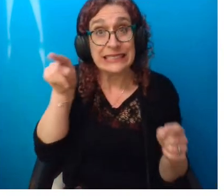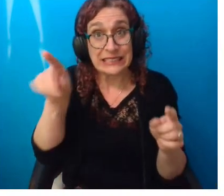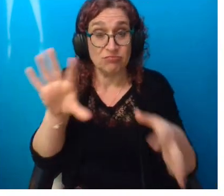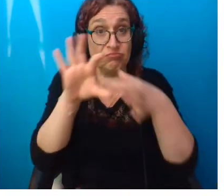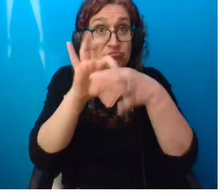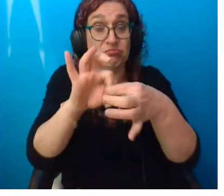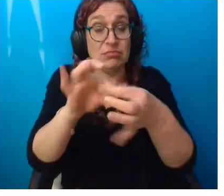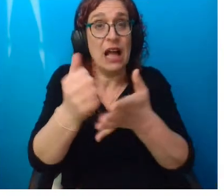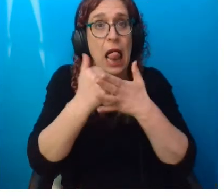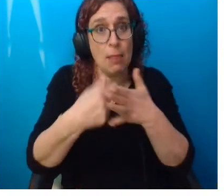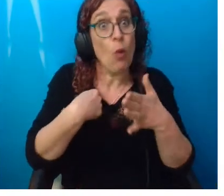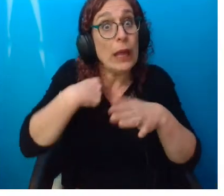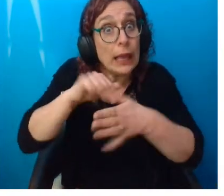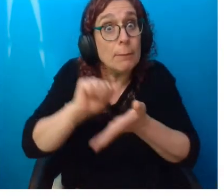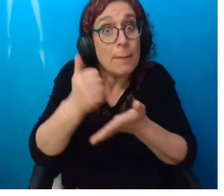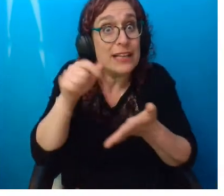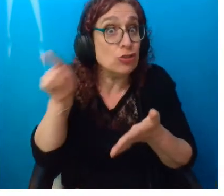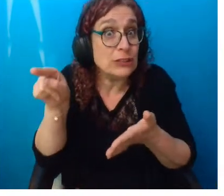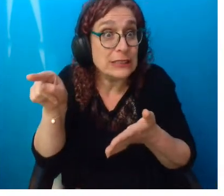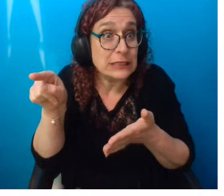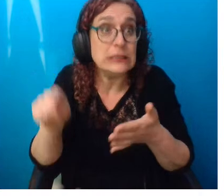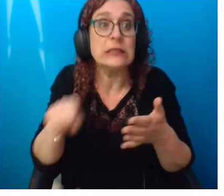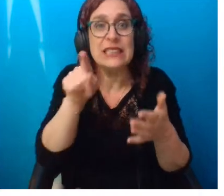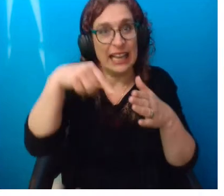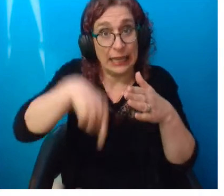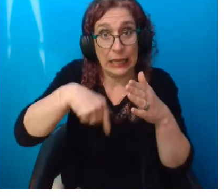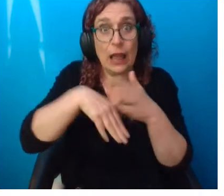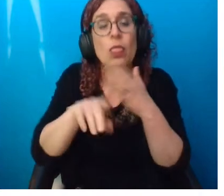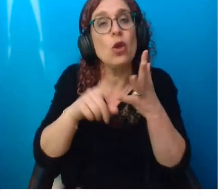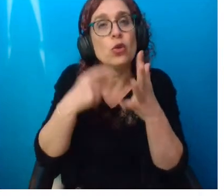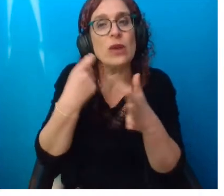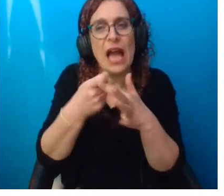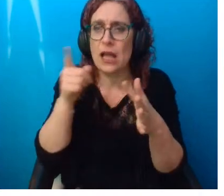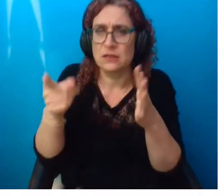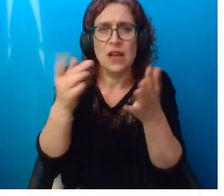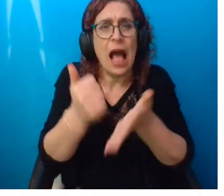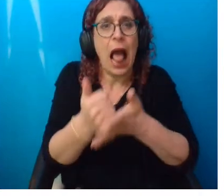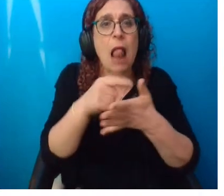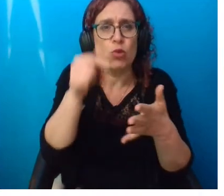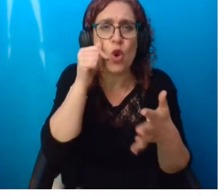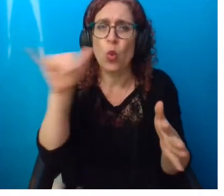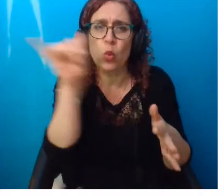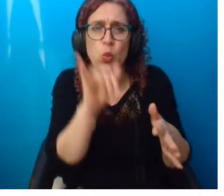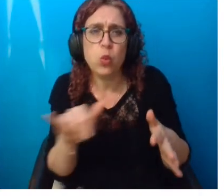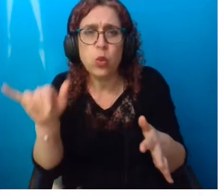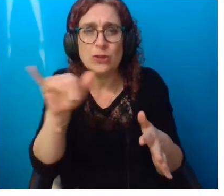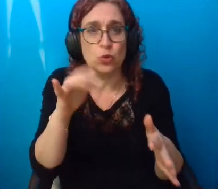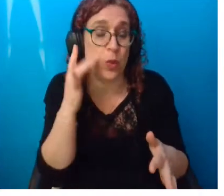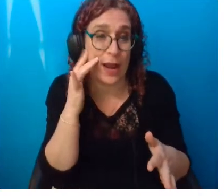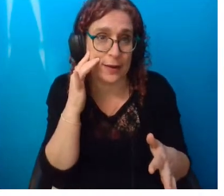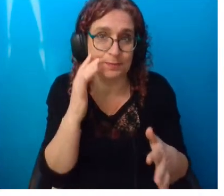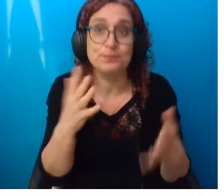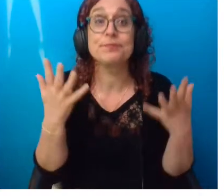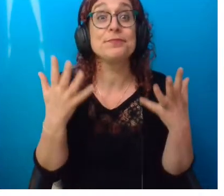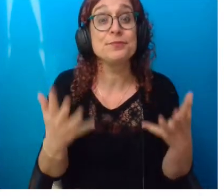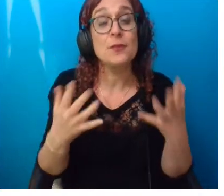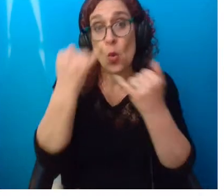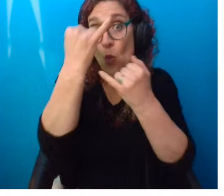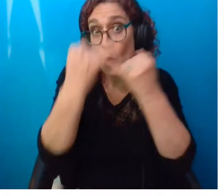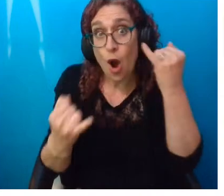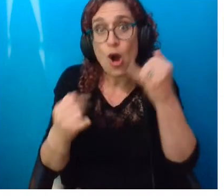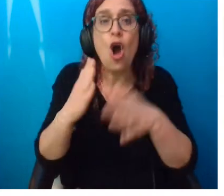useful. So the earliest pollens start already in winter, in January and